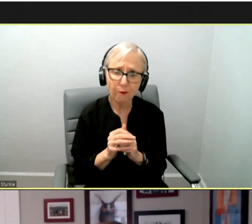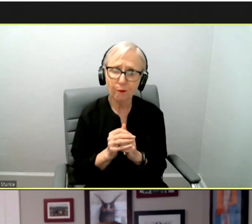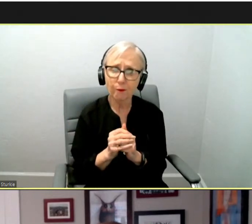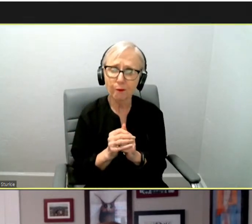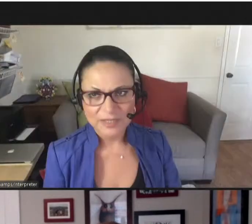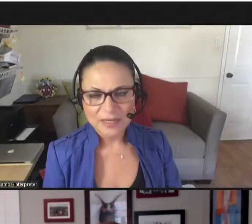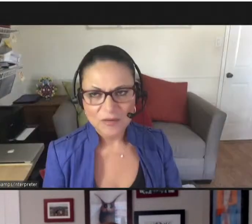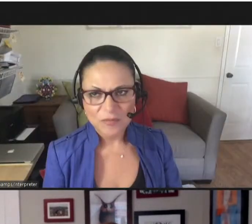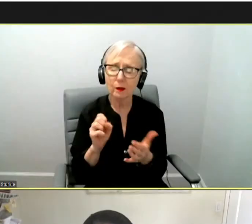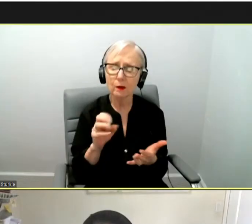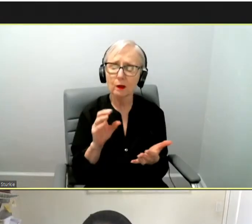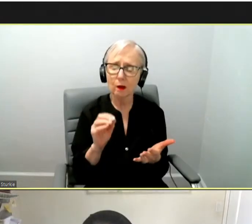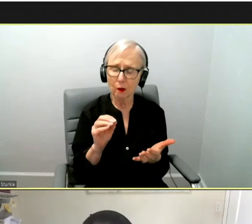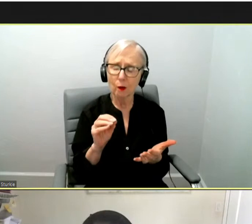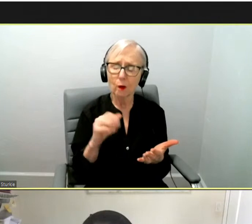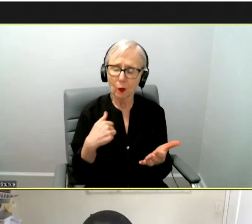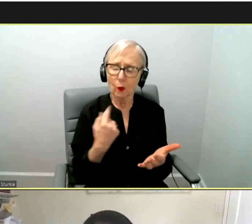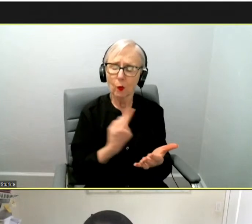So we are